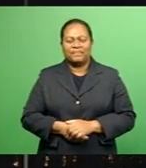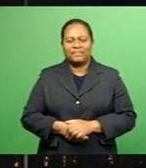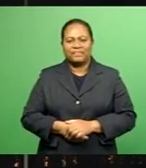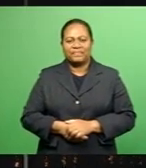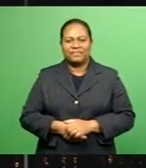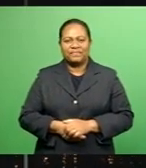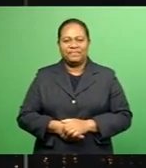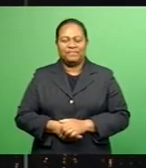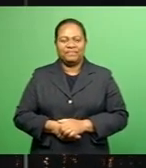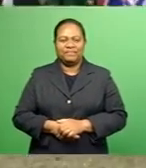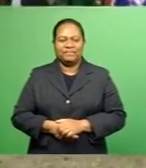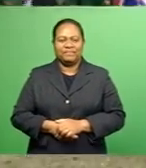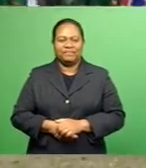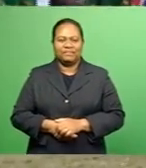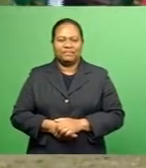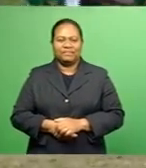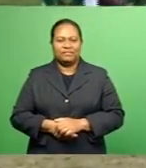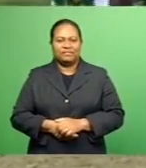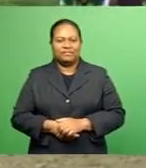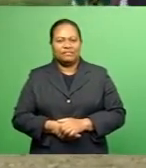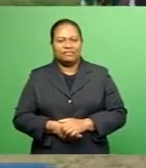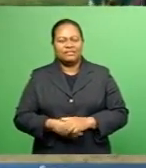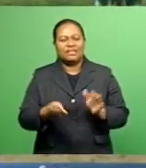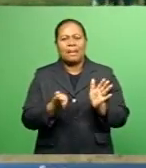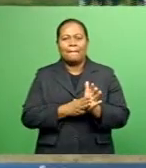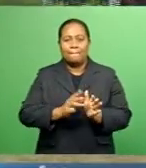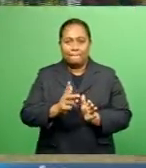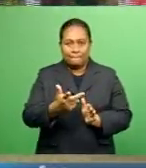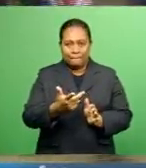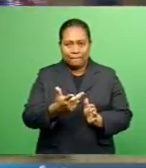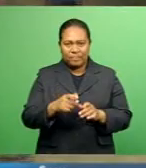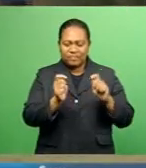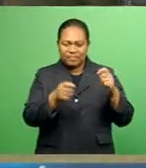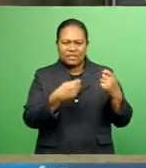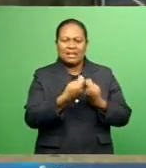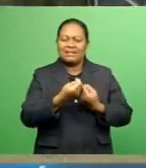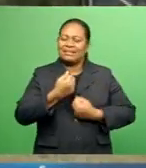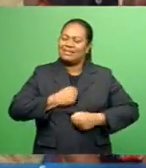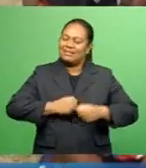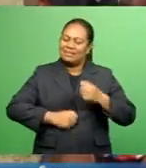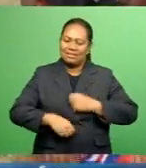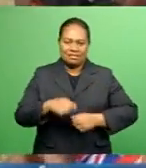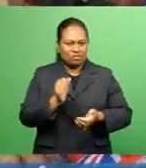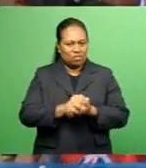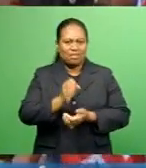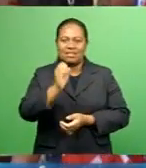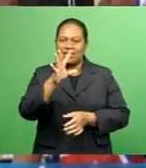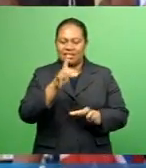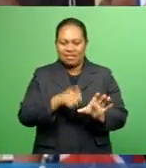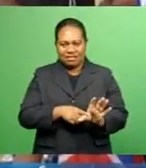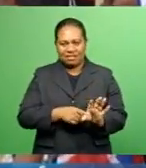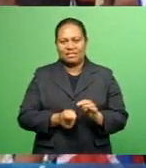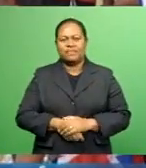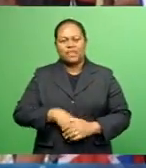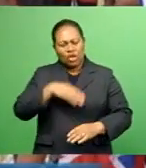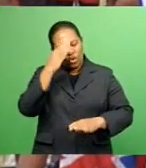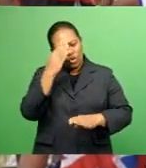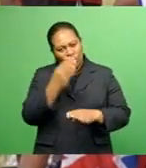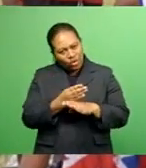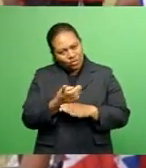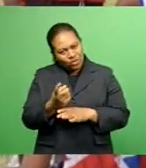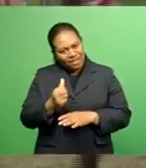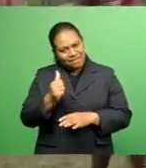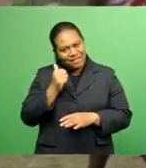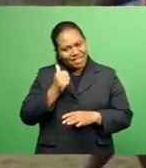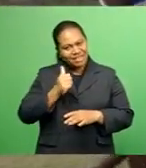Caroline Tavi has more. The McCoy Drifters have been struggling for the last 10 years, and they hope to make a comeback